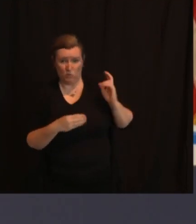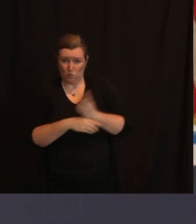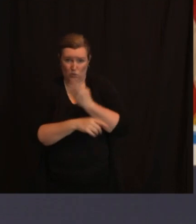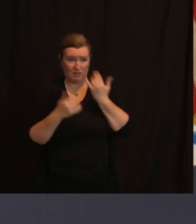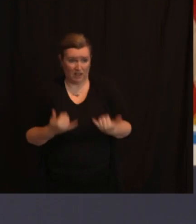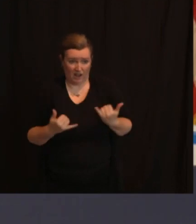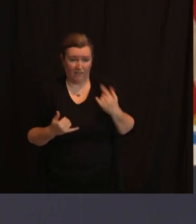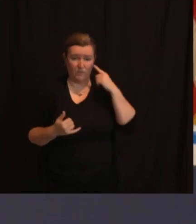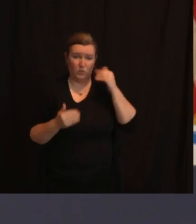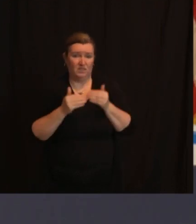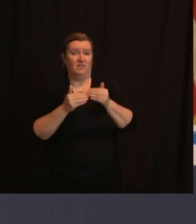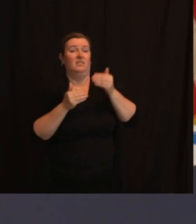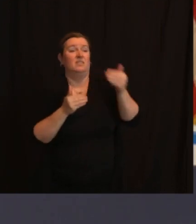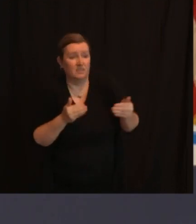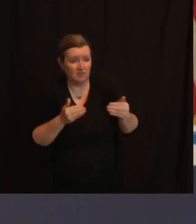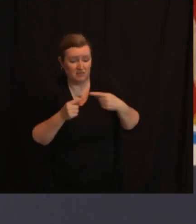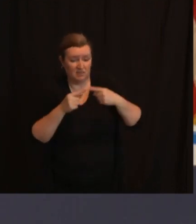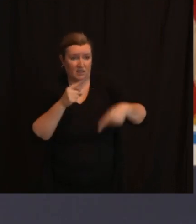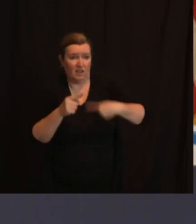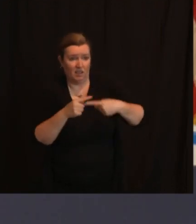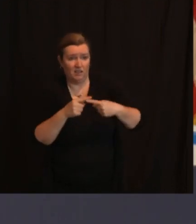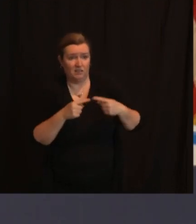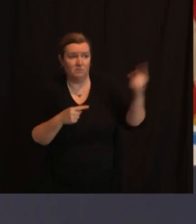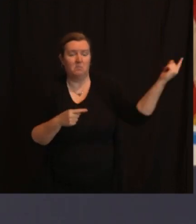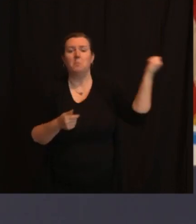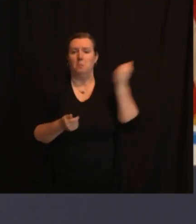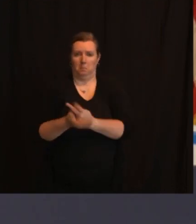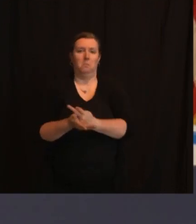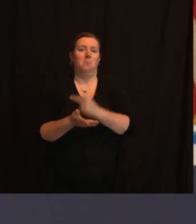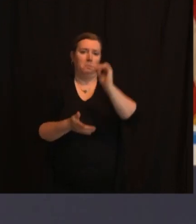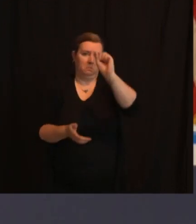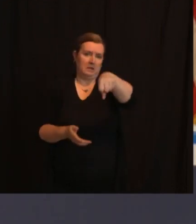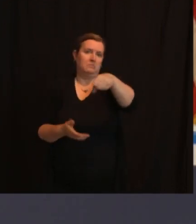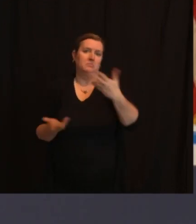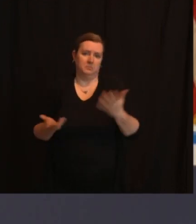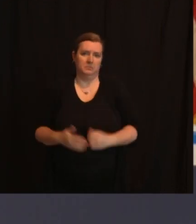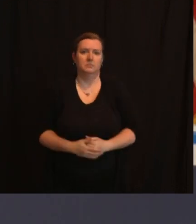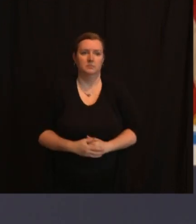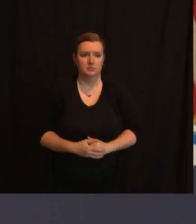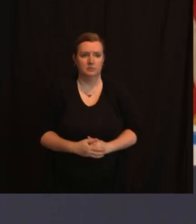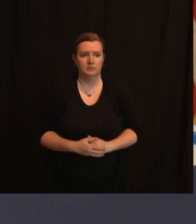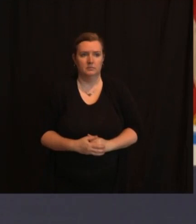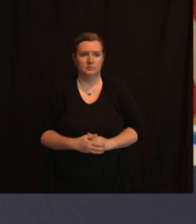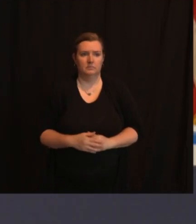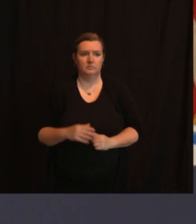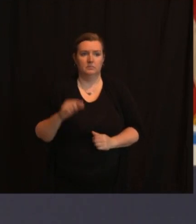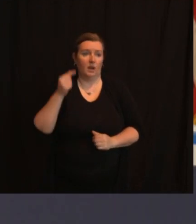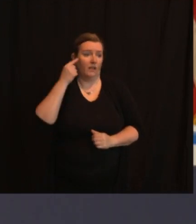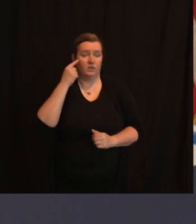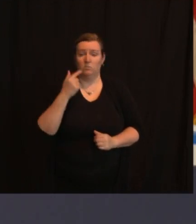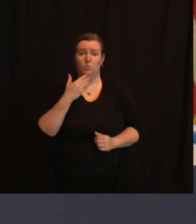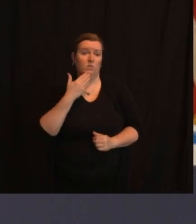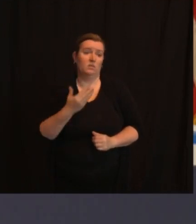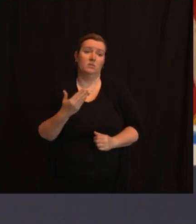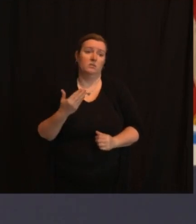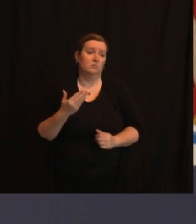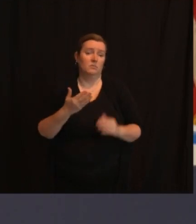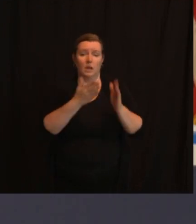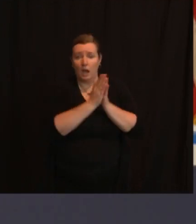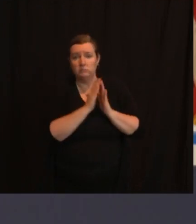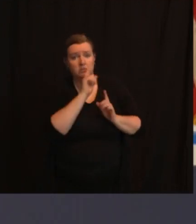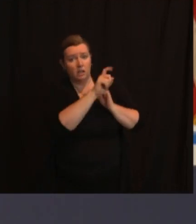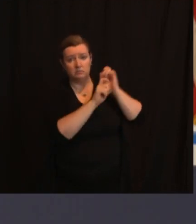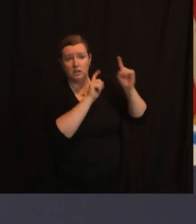that flexibility. And I want to reiterate my thanks for that, because we were pounding away on that on our visit to Washington last week